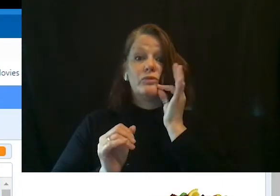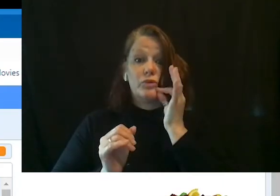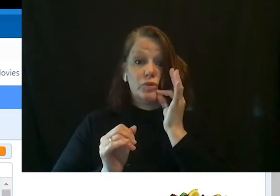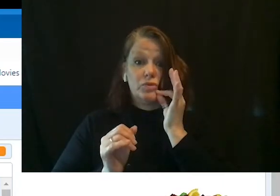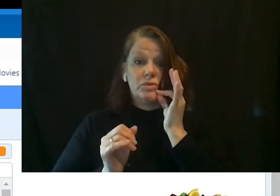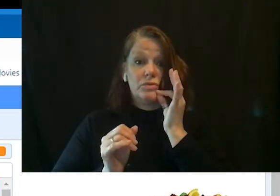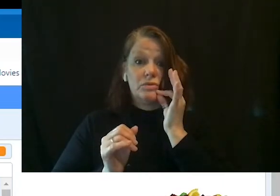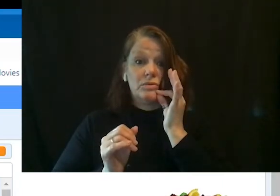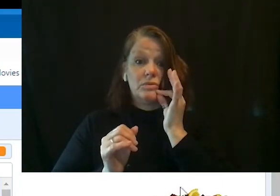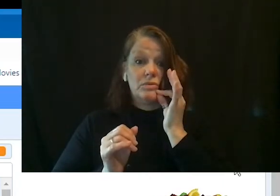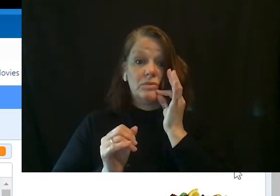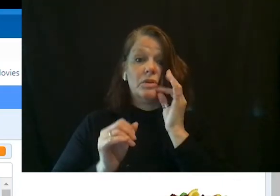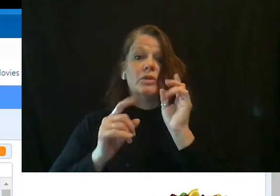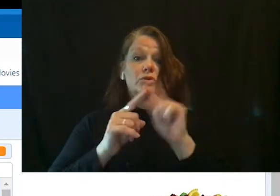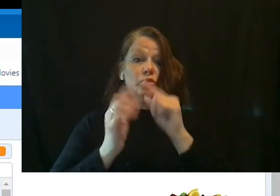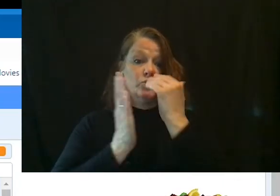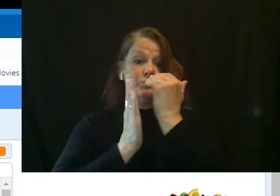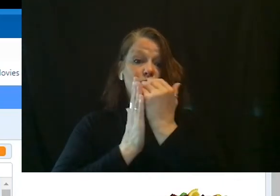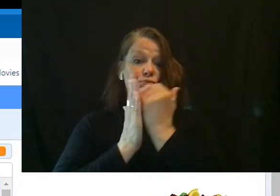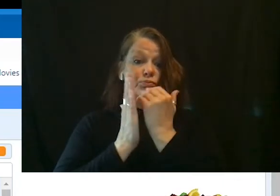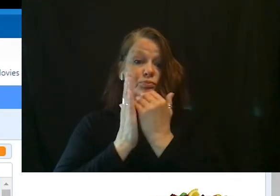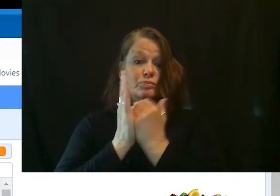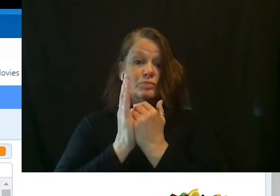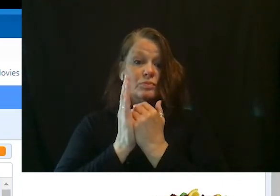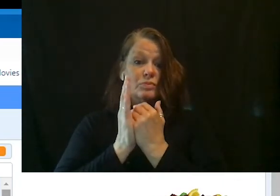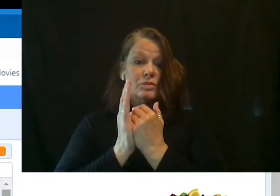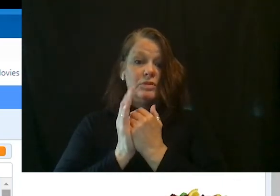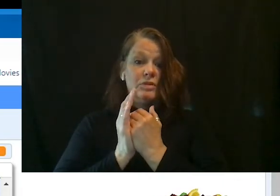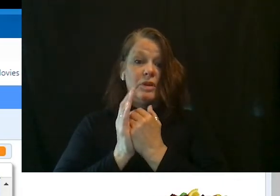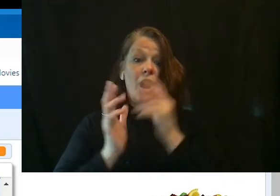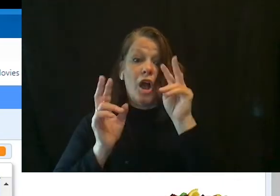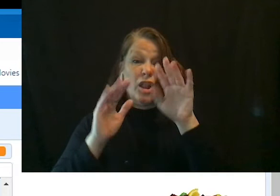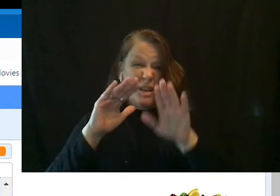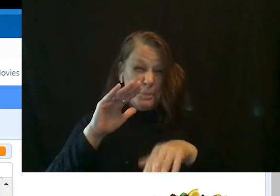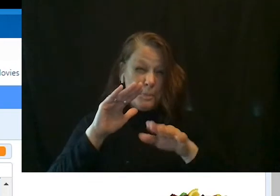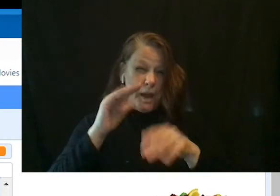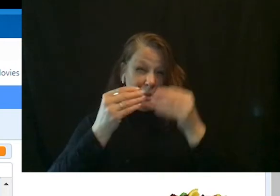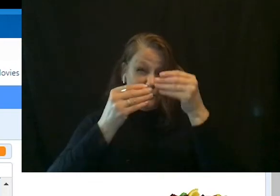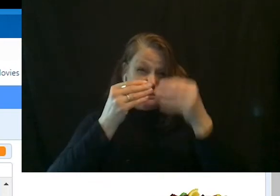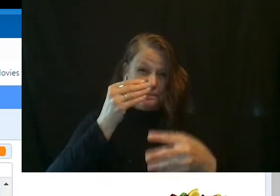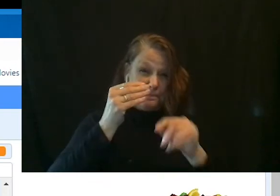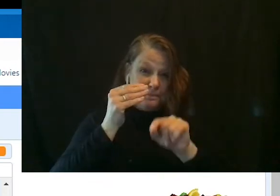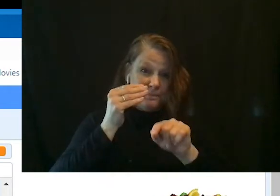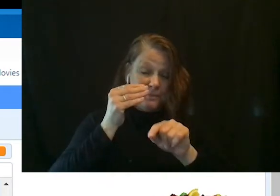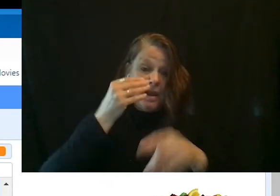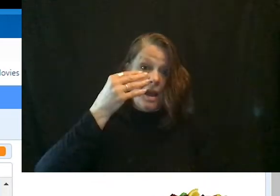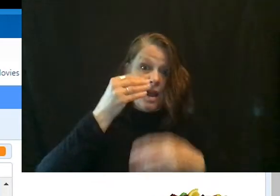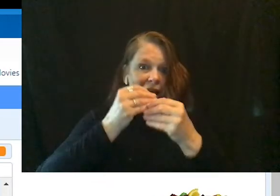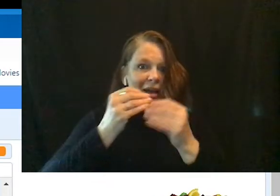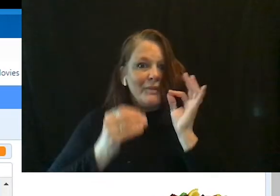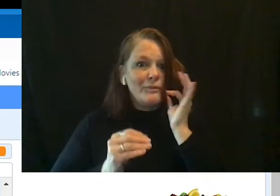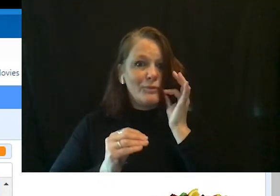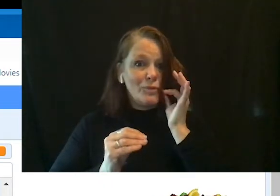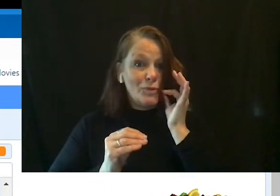fruit to the list. Now, if you go look at the bottom and add fruit.